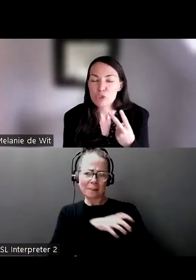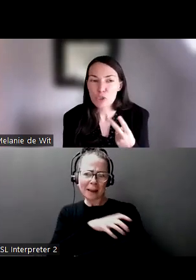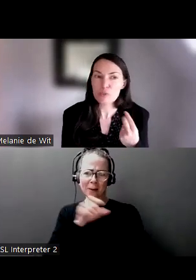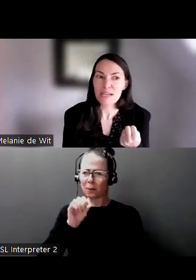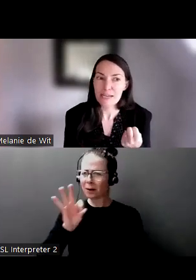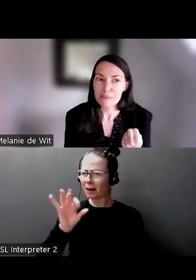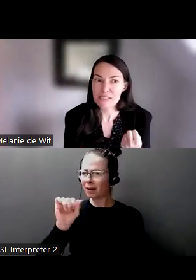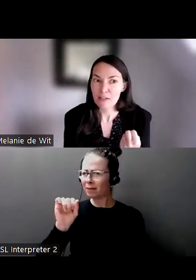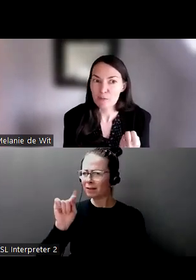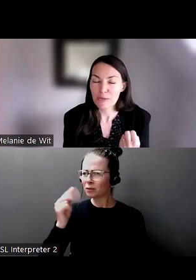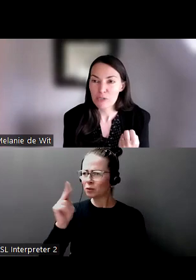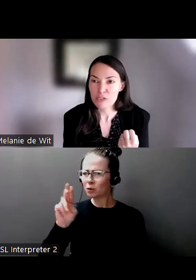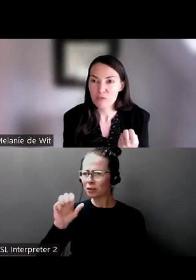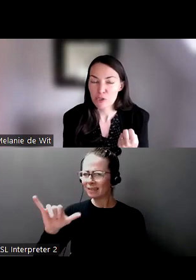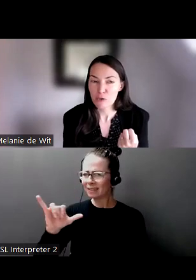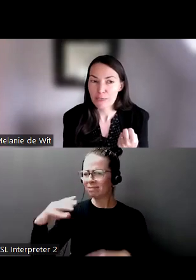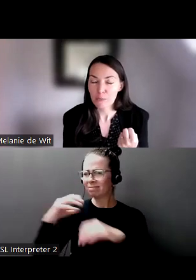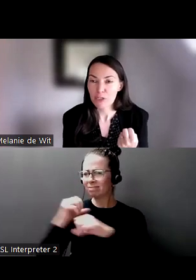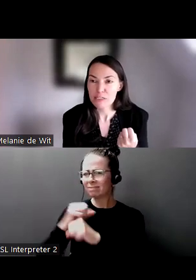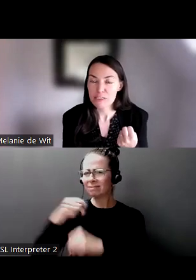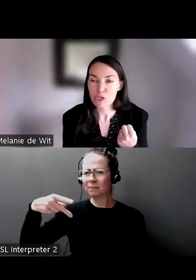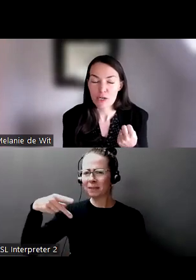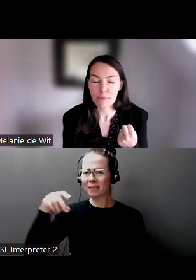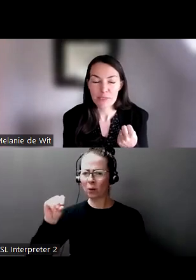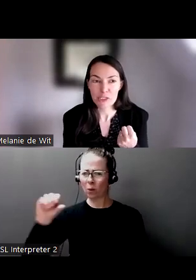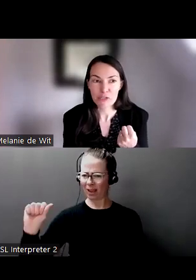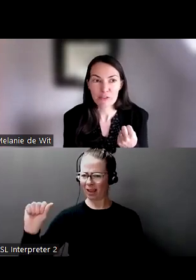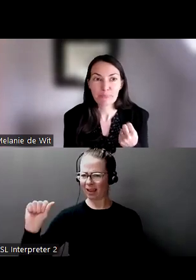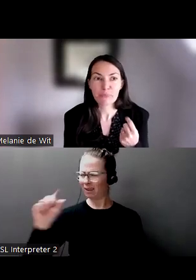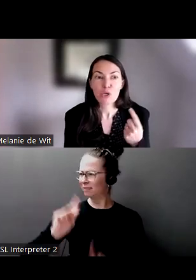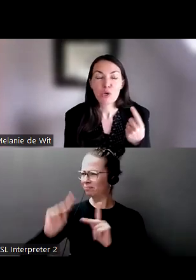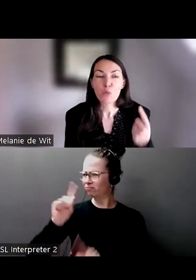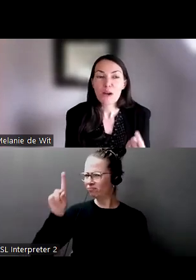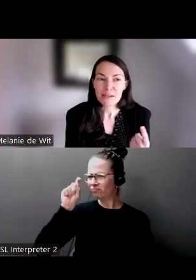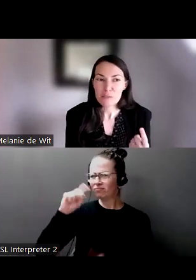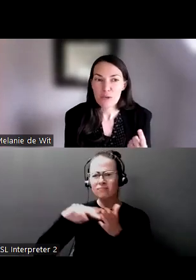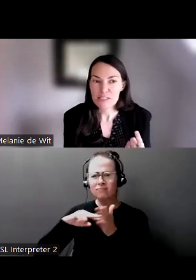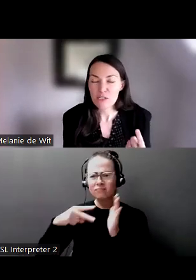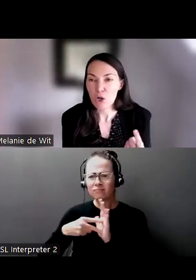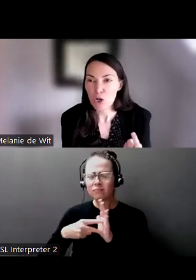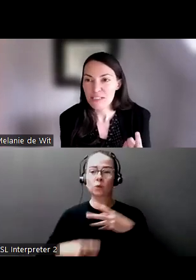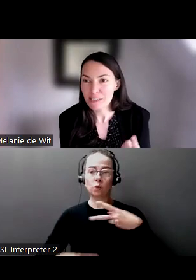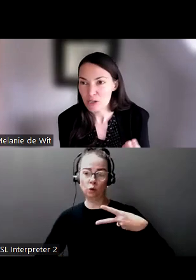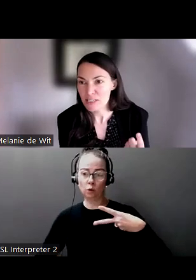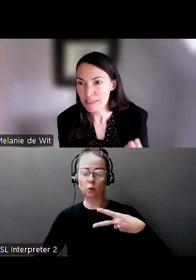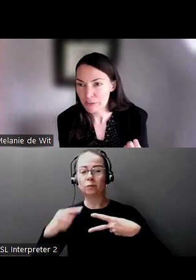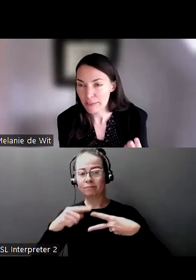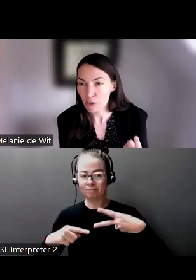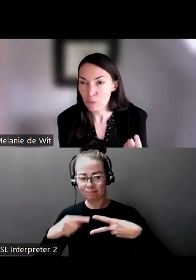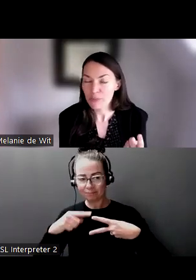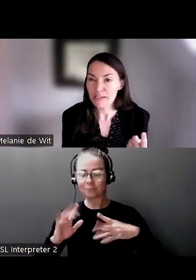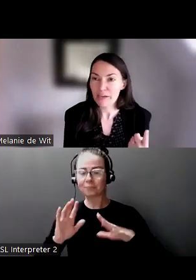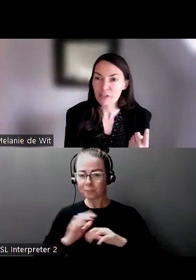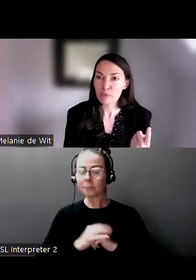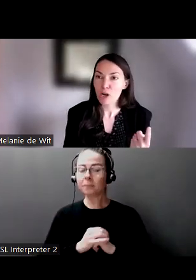So two types of powers of attorney. We're going to talk about each of them. One is what is called in